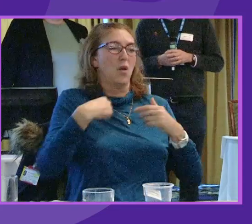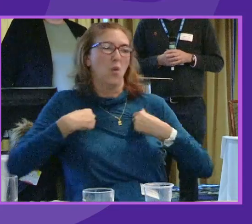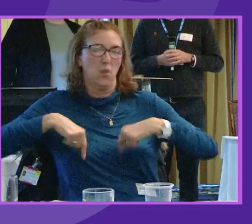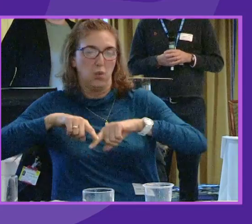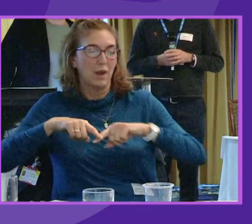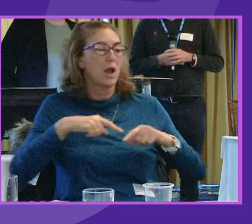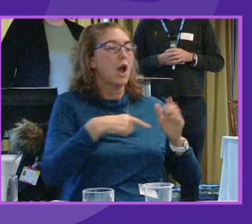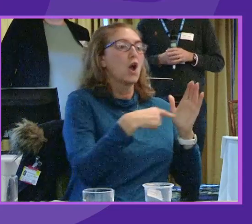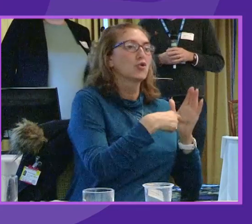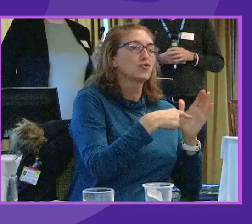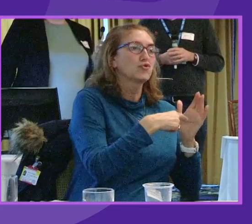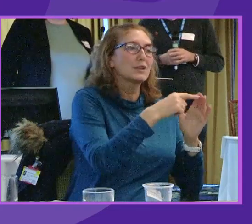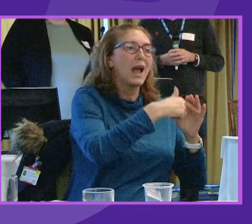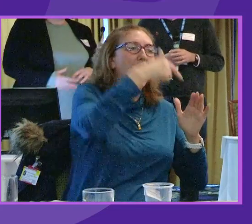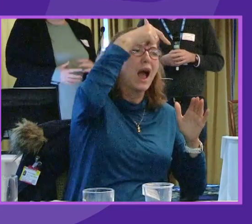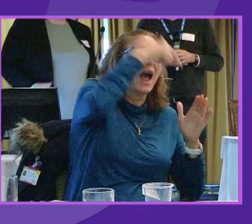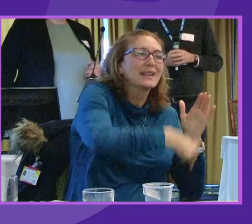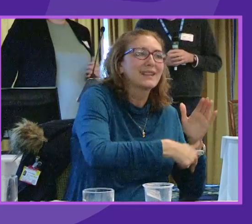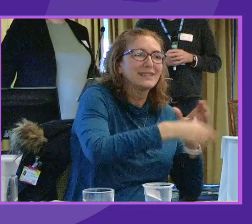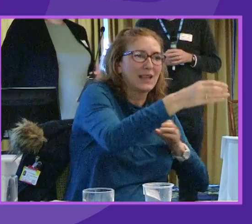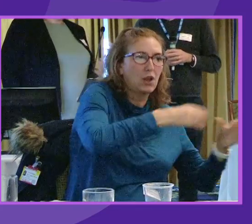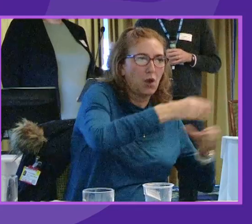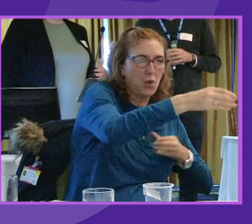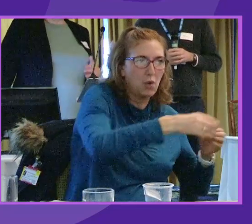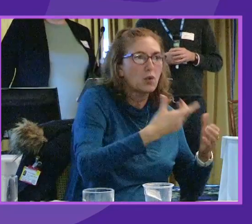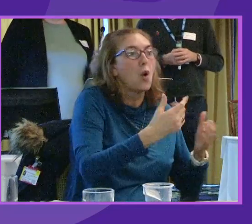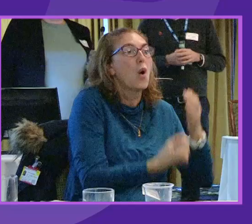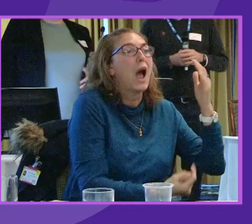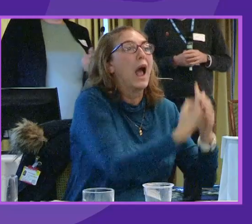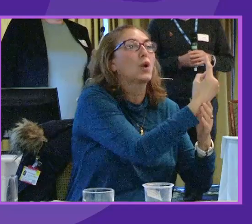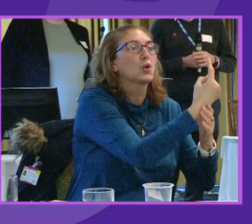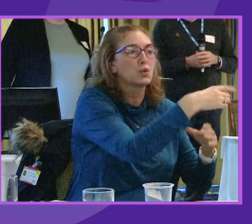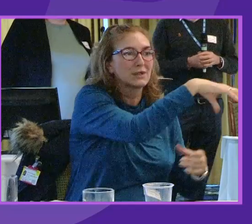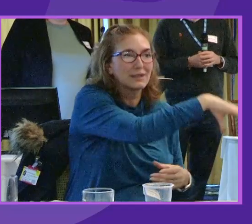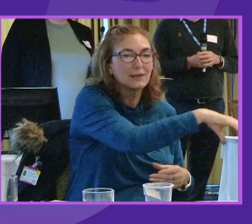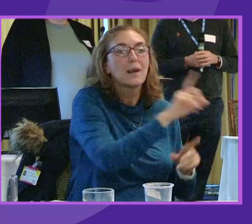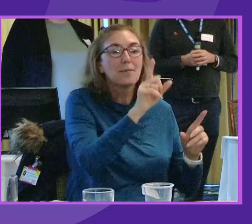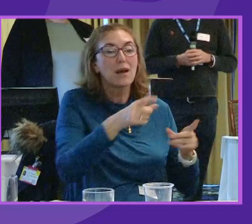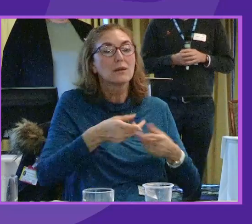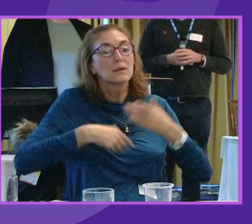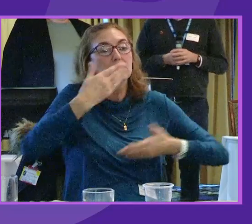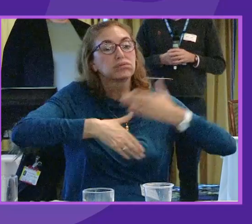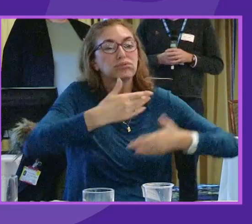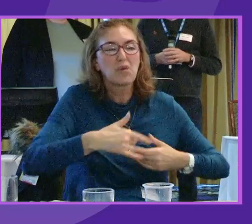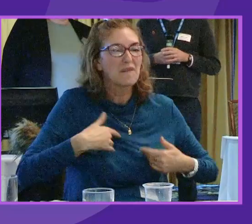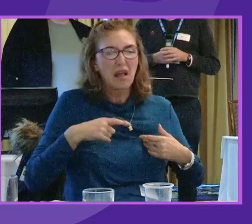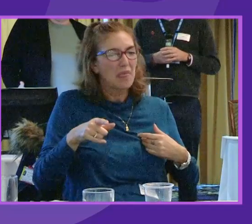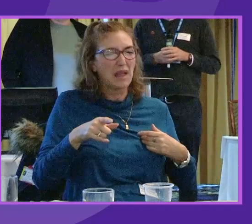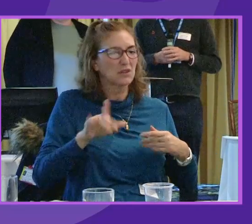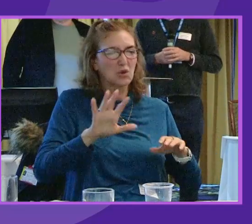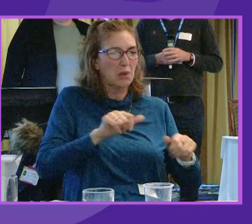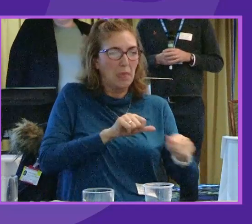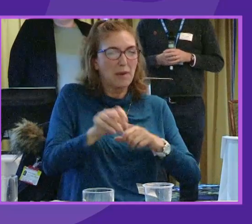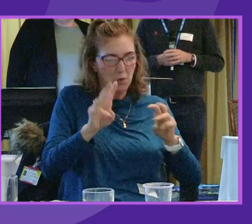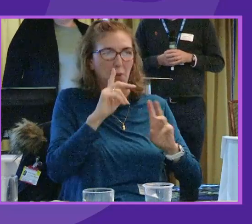cohort, whilst the Trust will be concentrating a bit more on the high-intensity cohort and the more acute settings. Although we will change that if it starts to emerge that that's not the